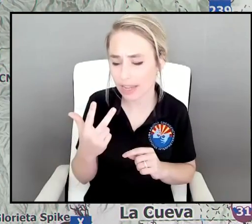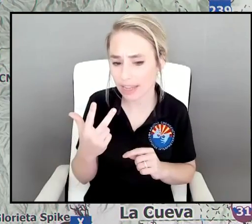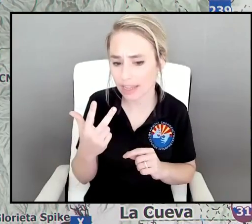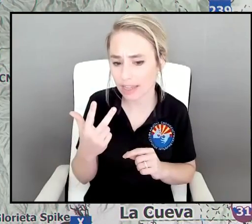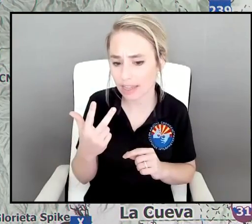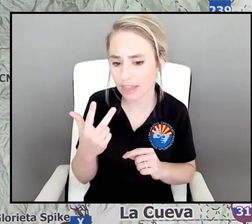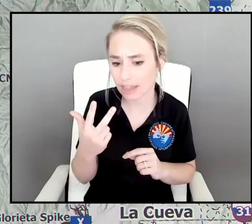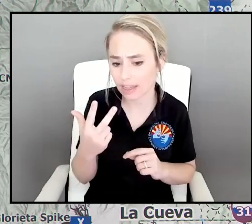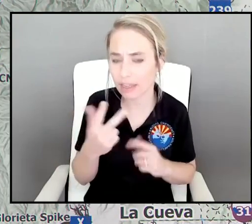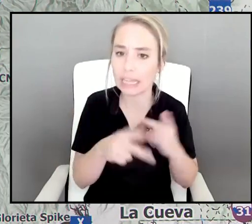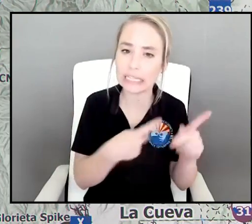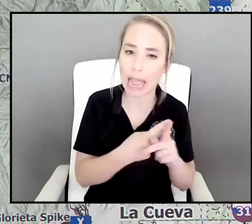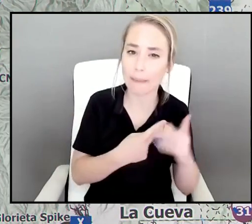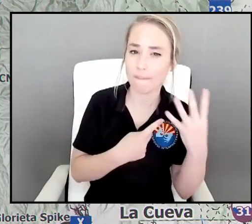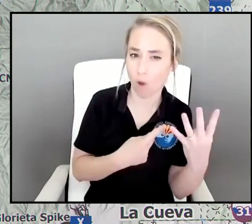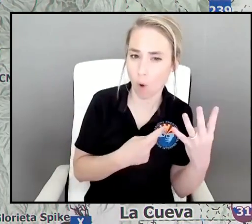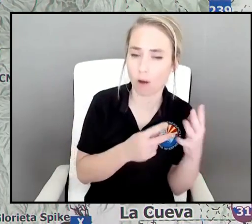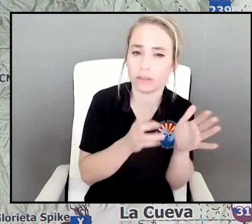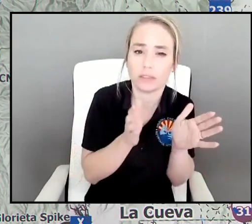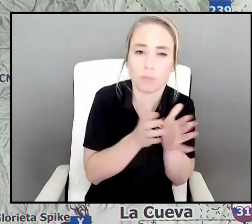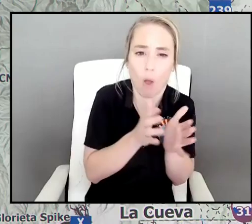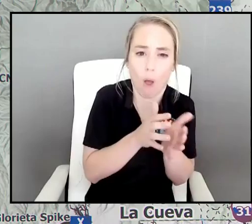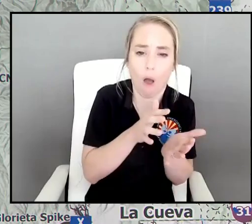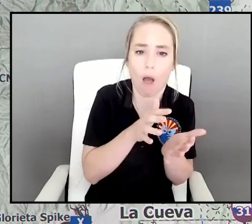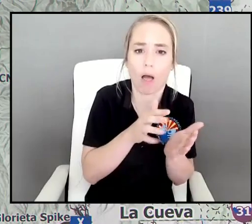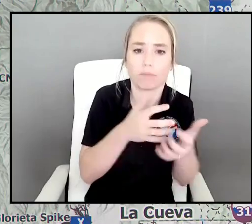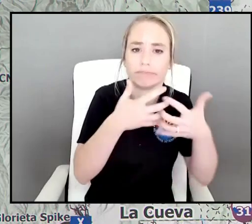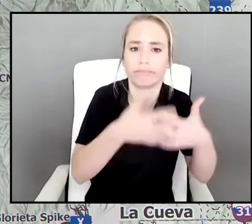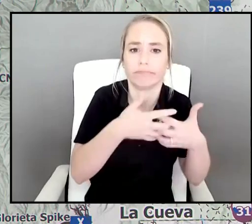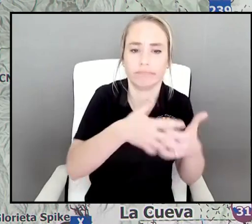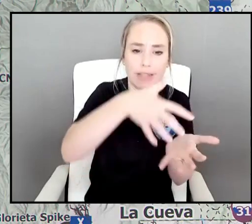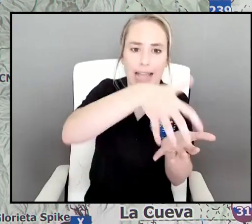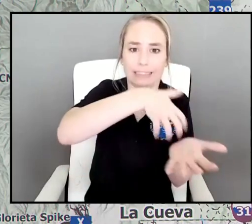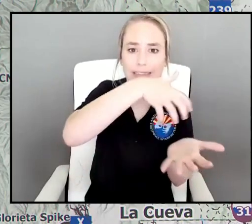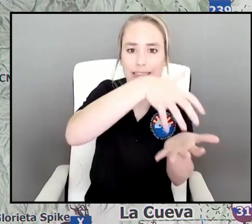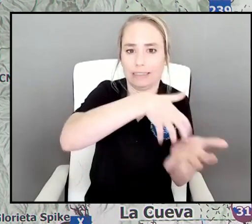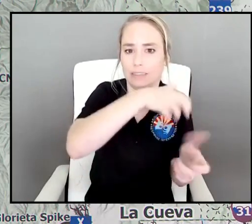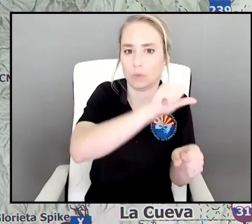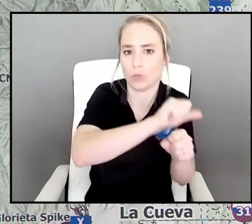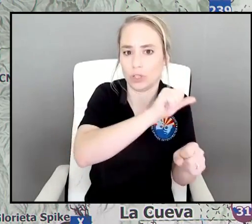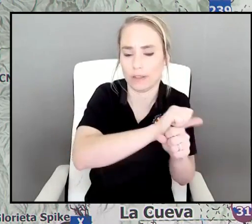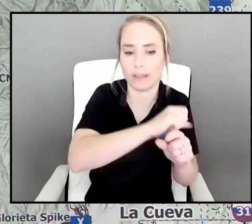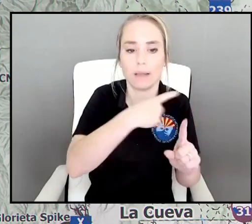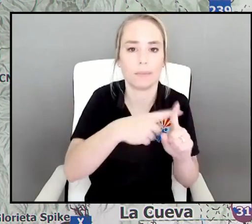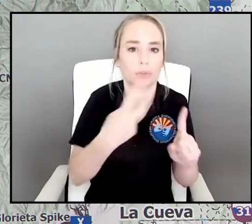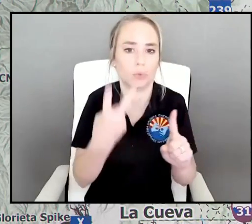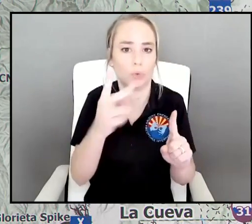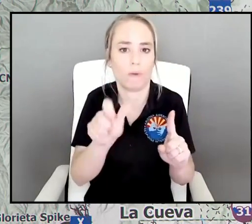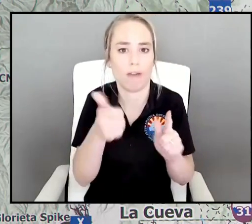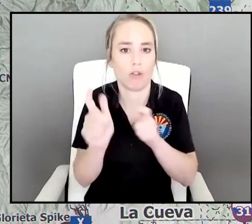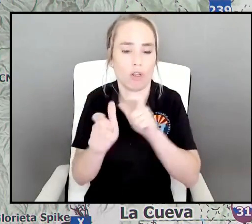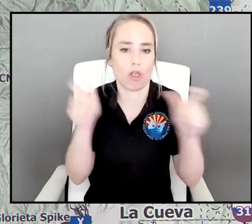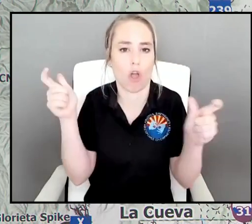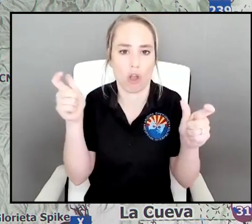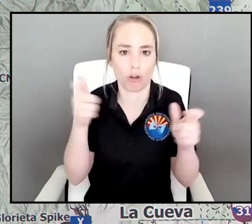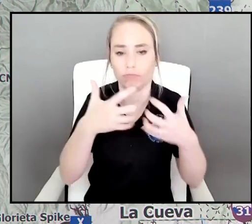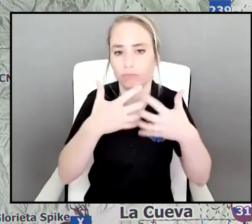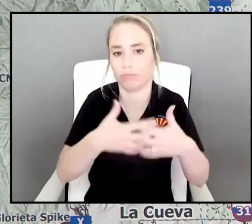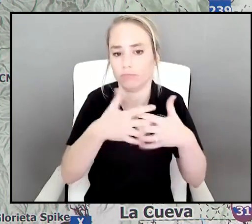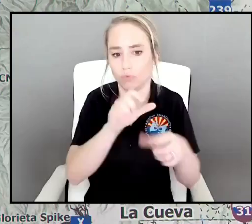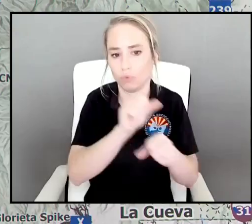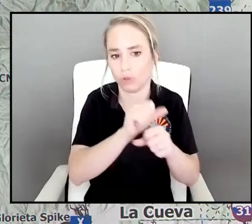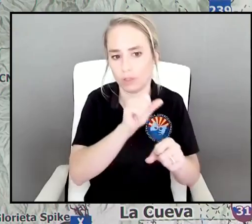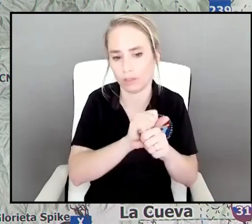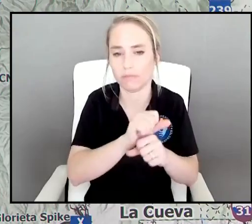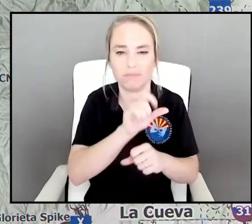Type 4, which is a smaller excavator working, and 2 other large excavators working on all of these